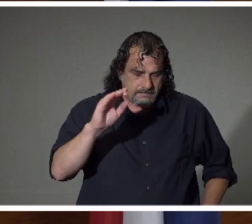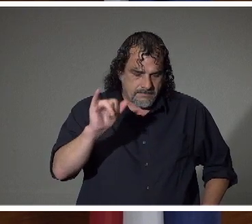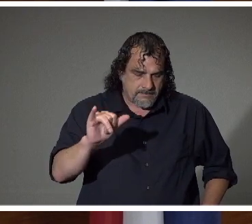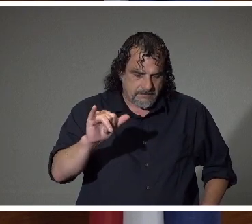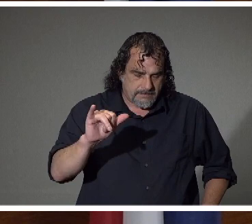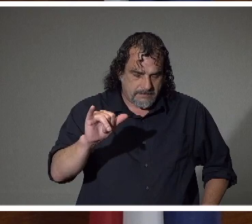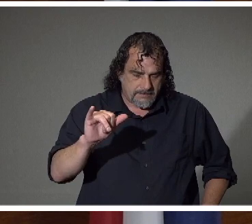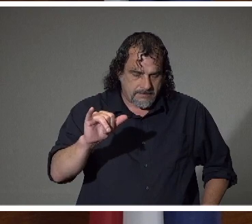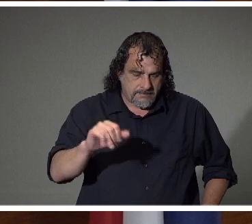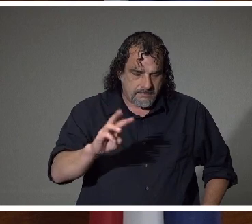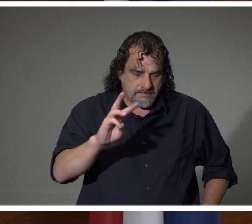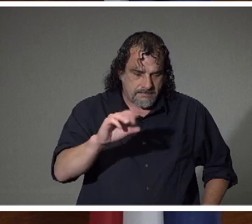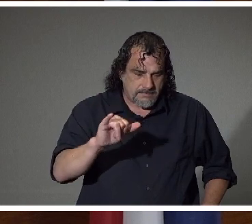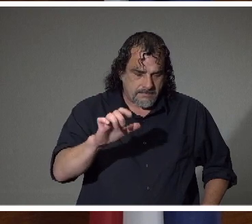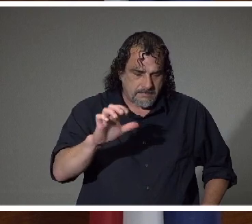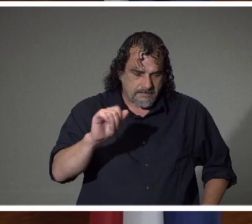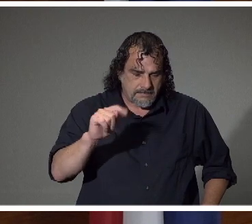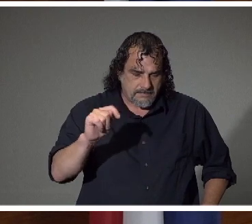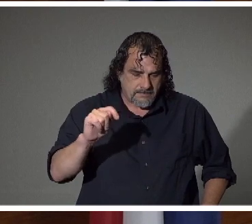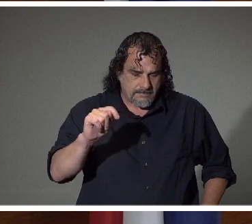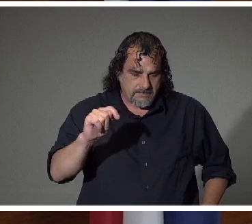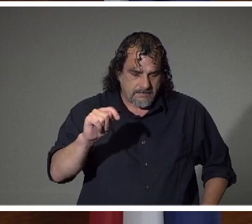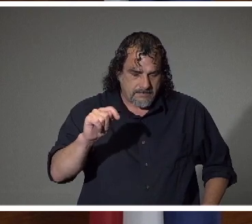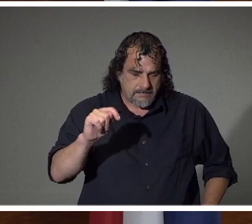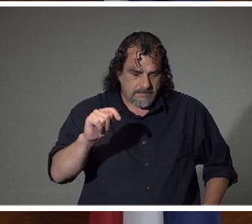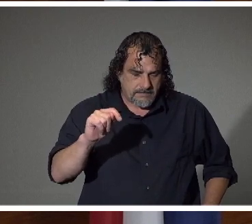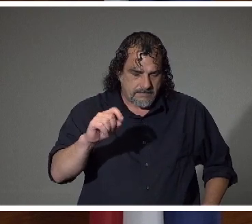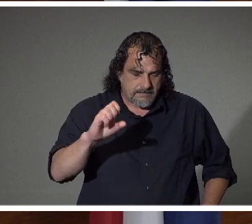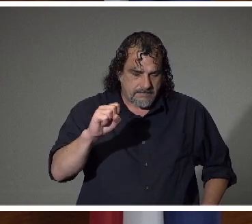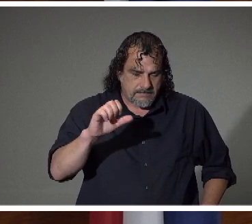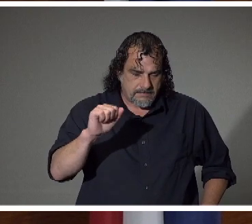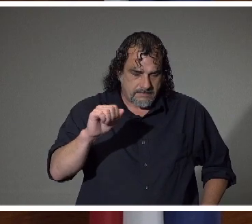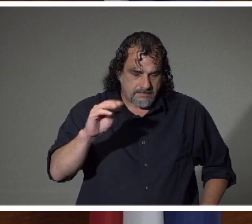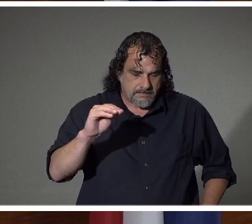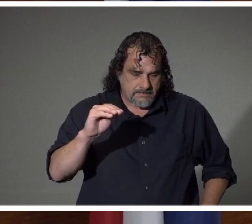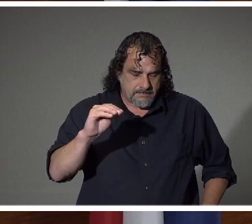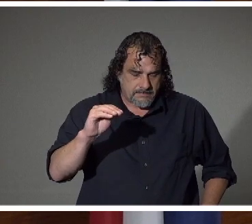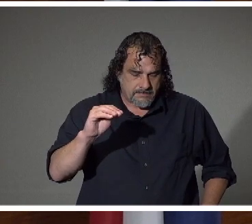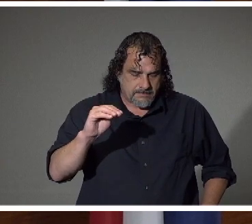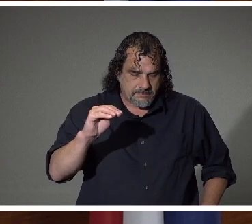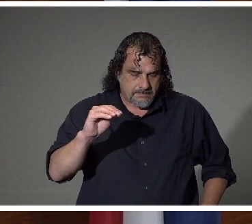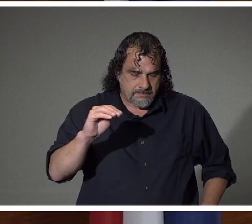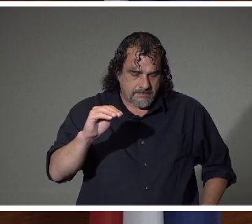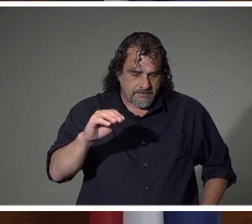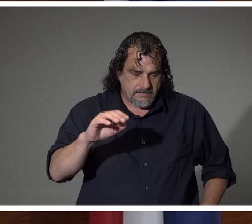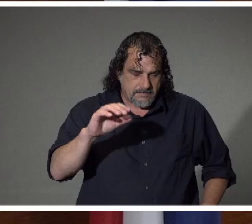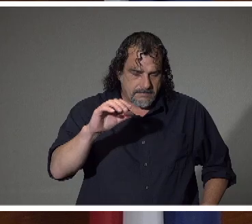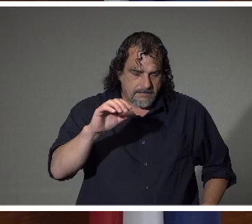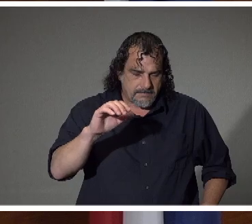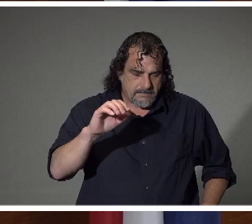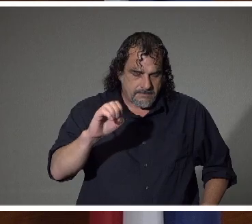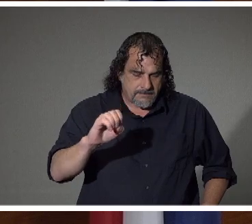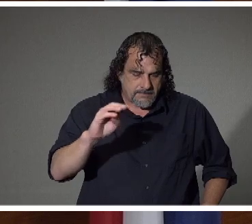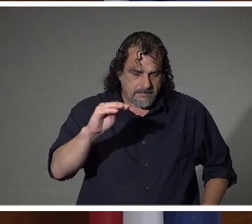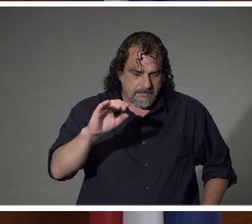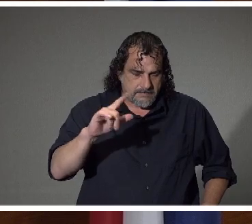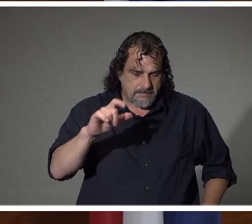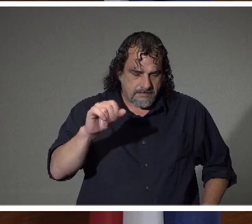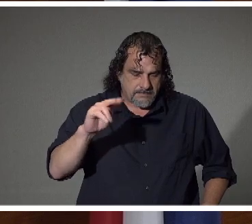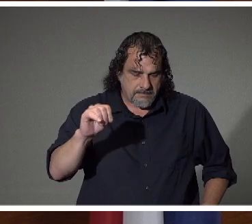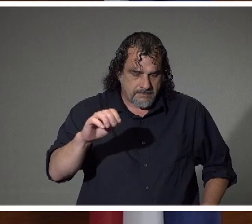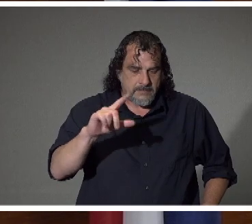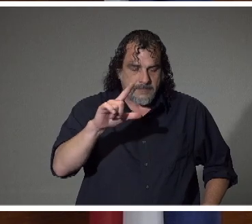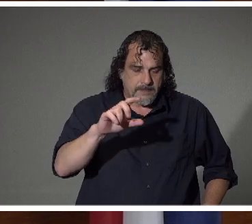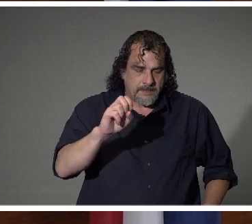Petal, and Wyatt Speck in New Albany. To Sam Tucker Golf, and Lane Rose, and Levi